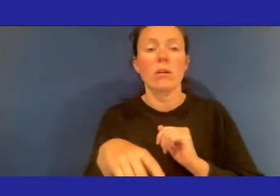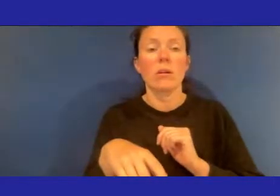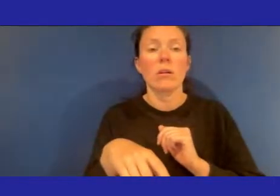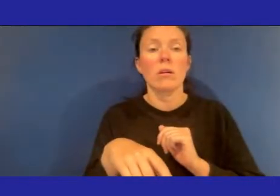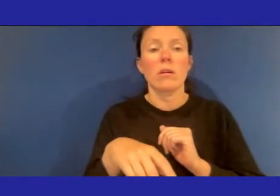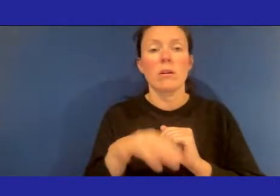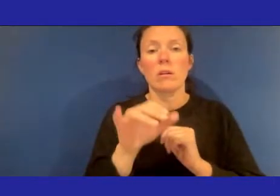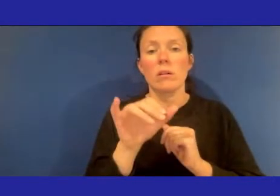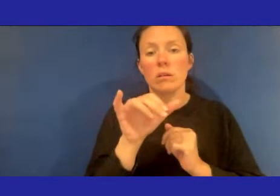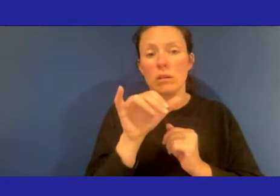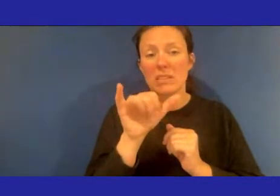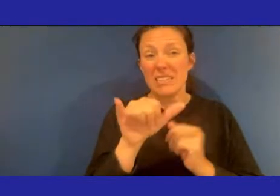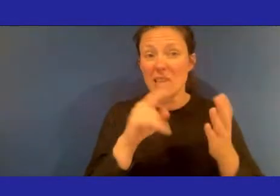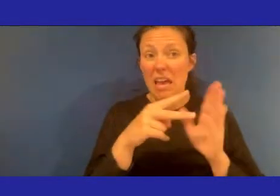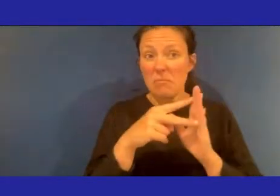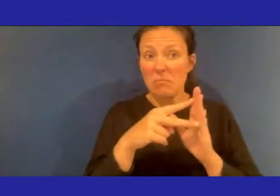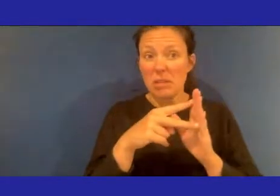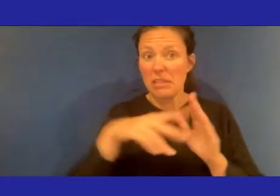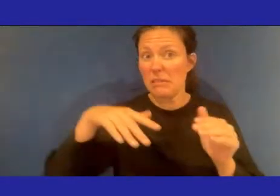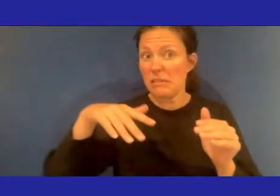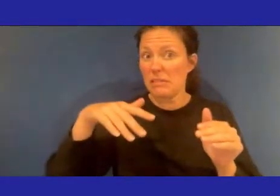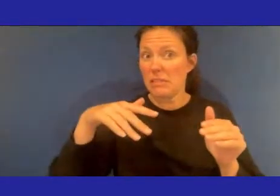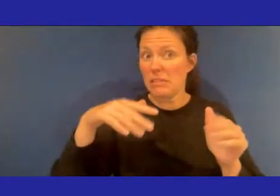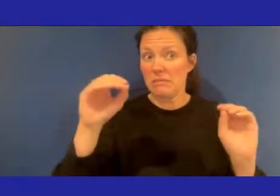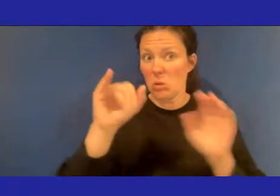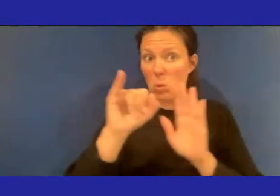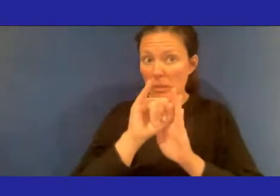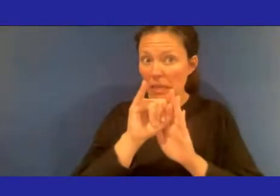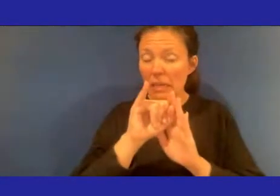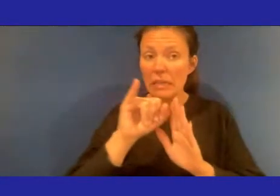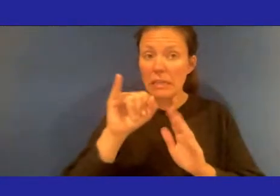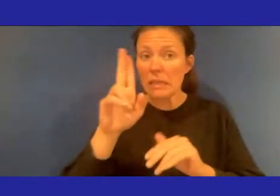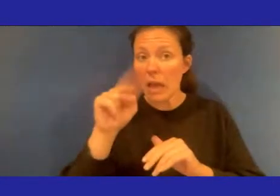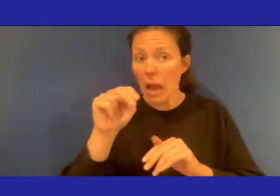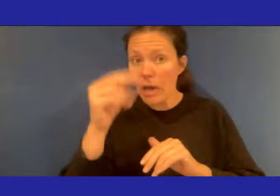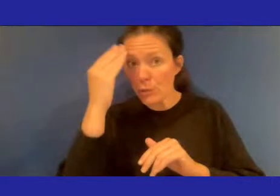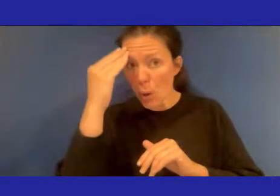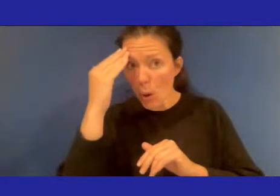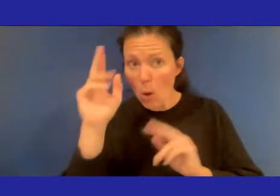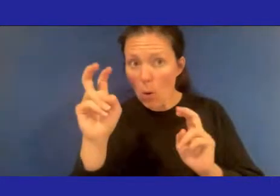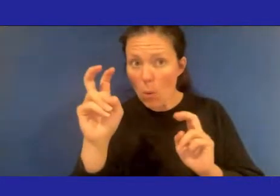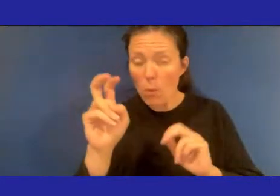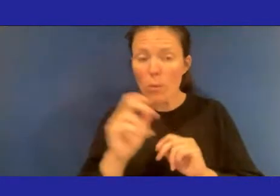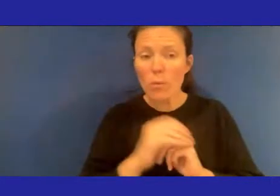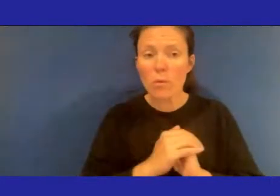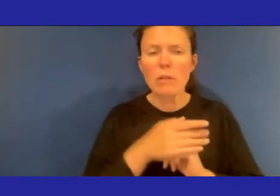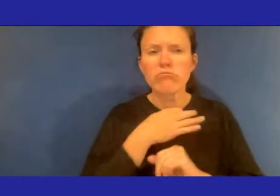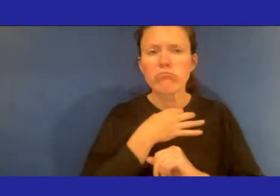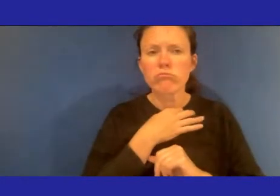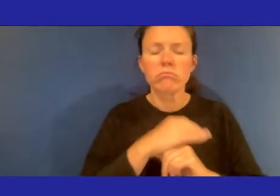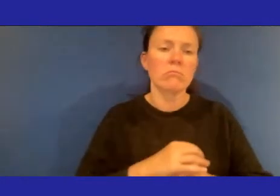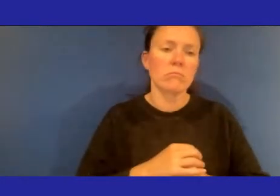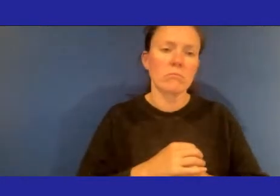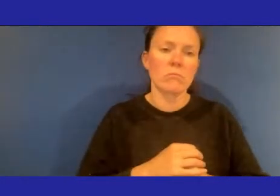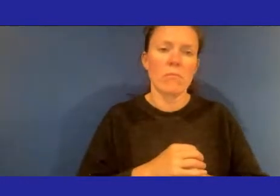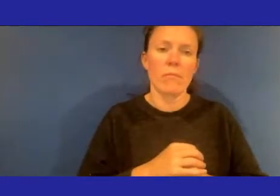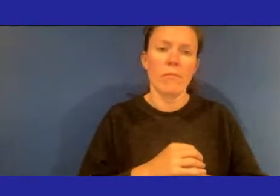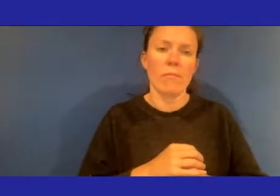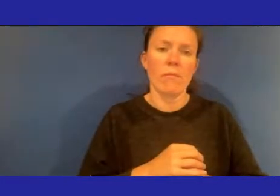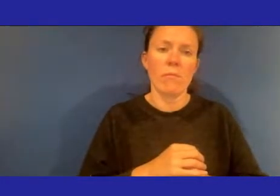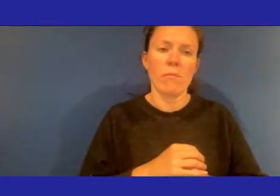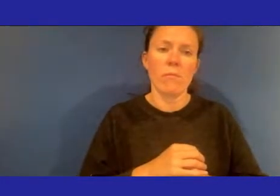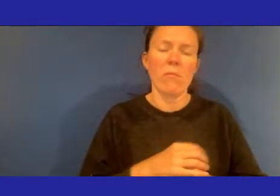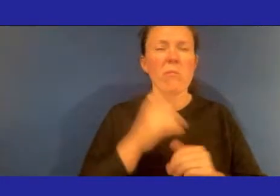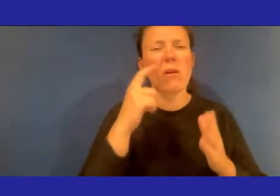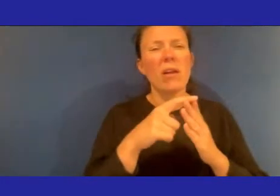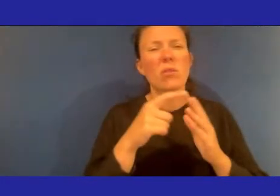the unknown category that you have? Just curious about, and then something else, and then you had a category on something